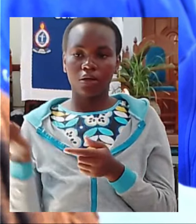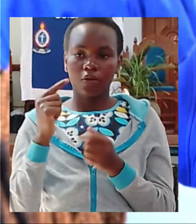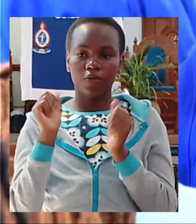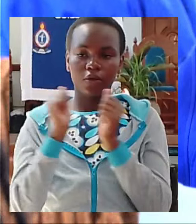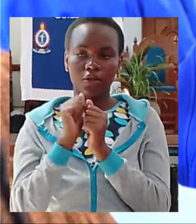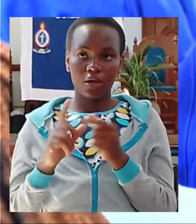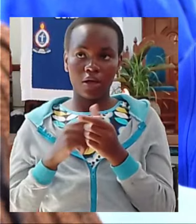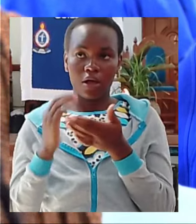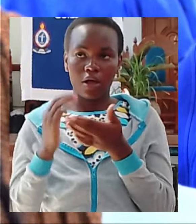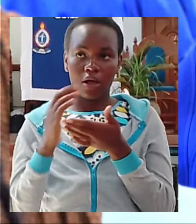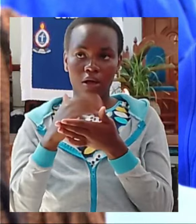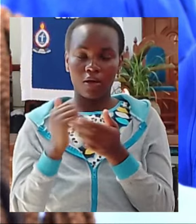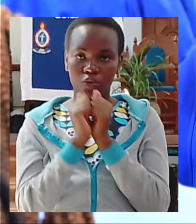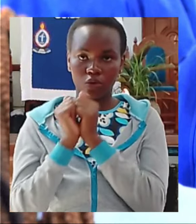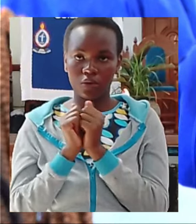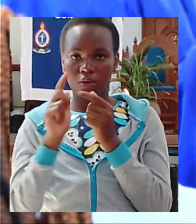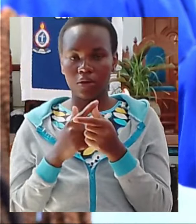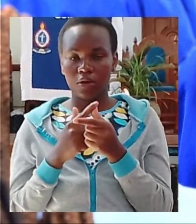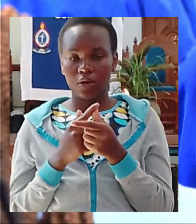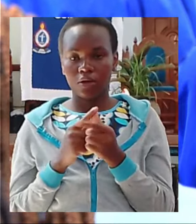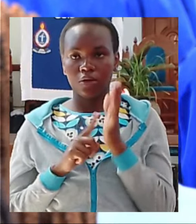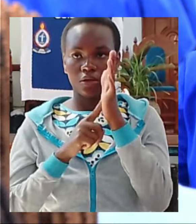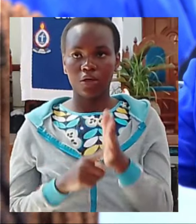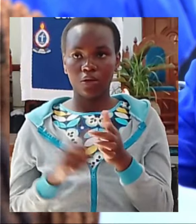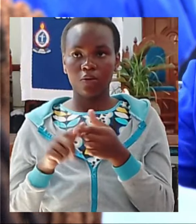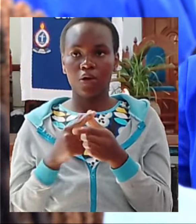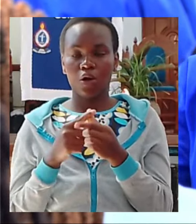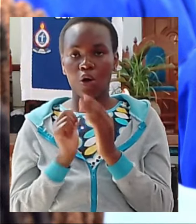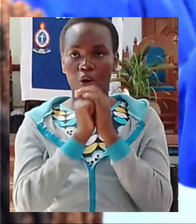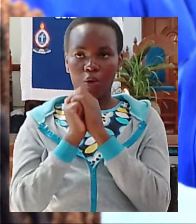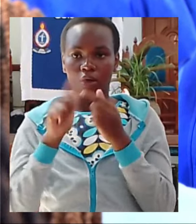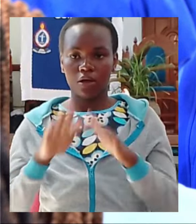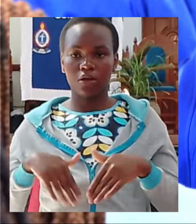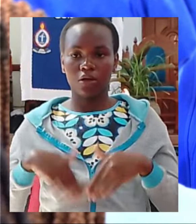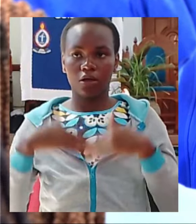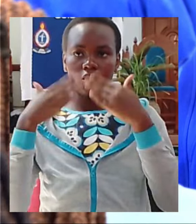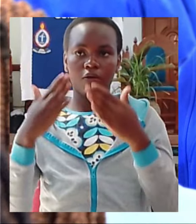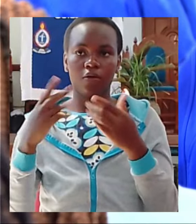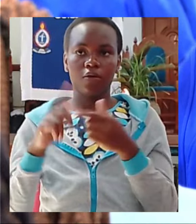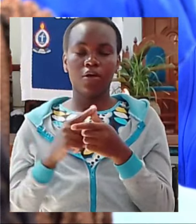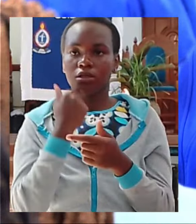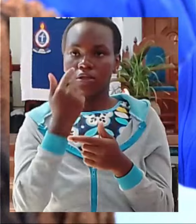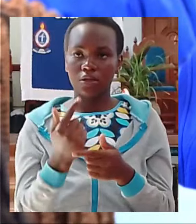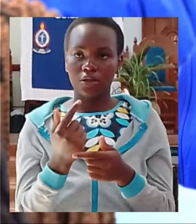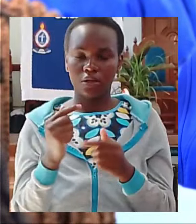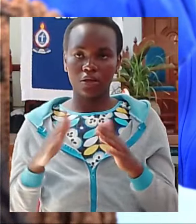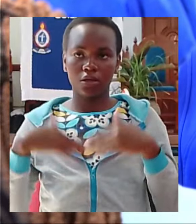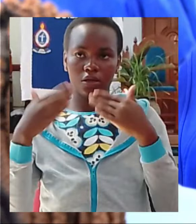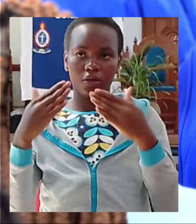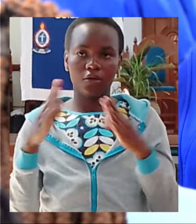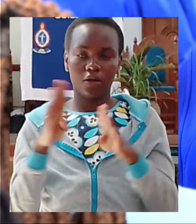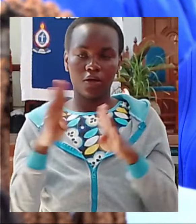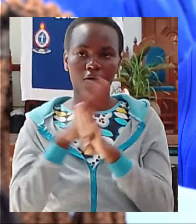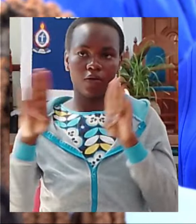and offerings unto you, Jehovah Father, it is a sign of worship and a sign of thanksgiving unto you. For you have said that we bring all the